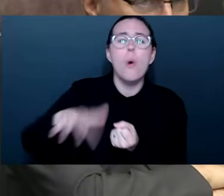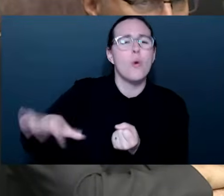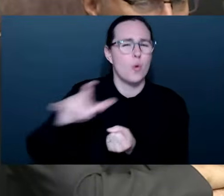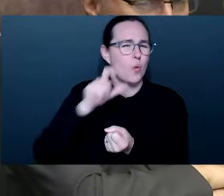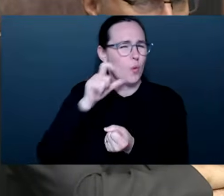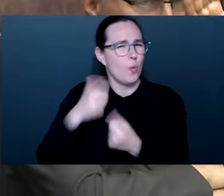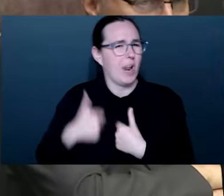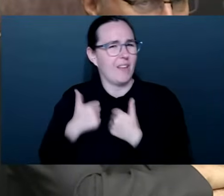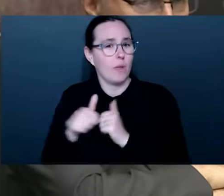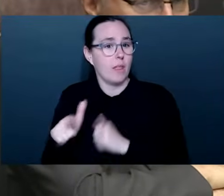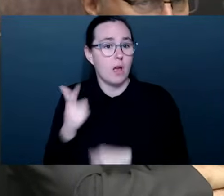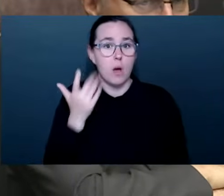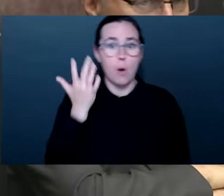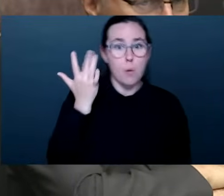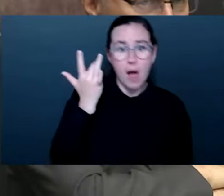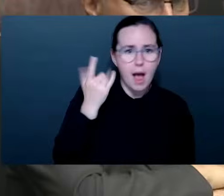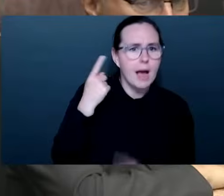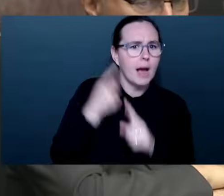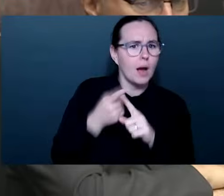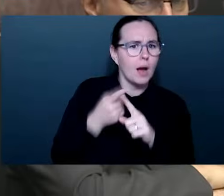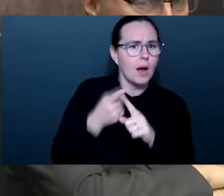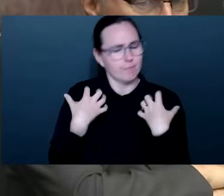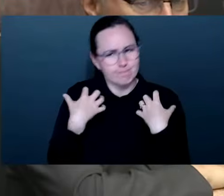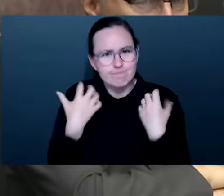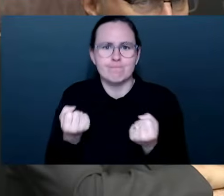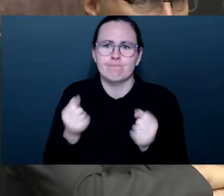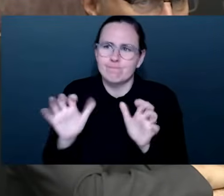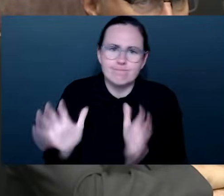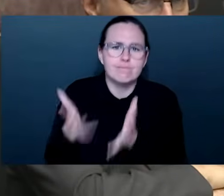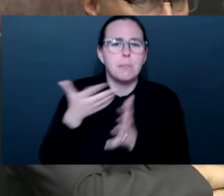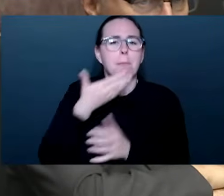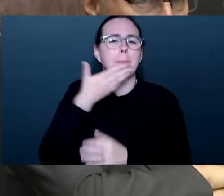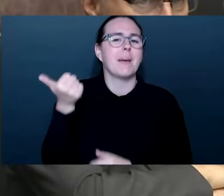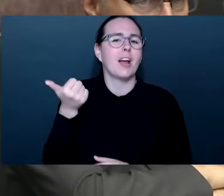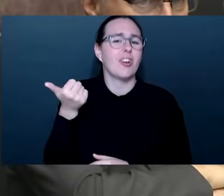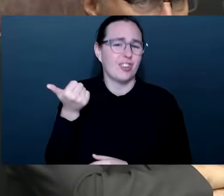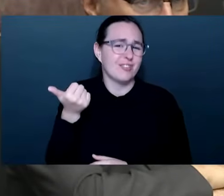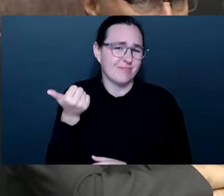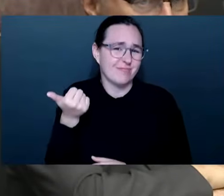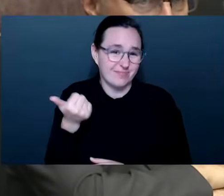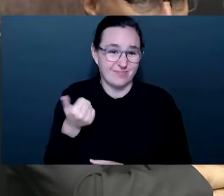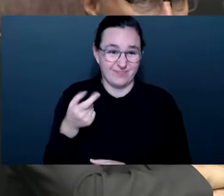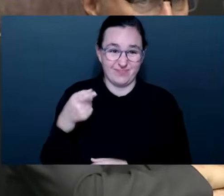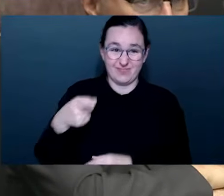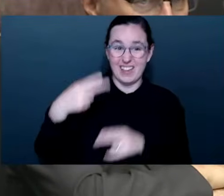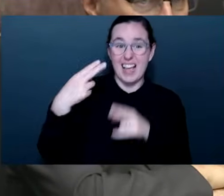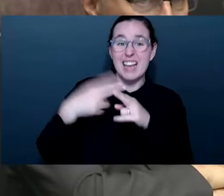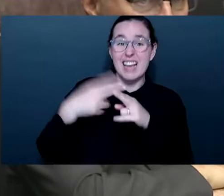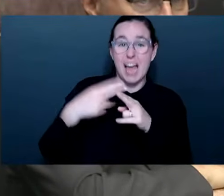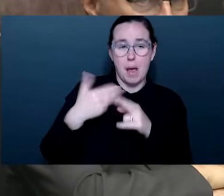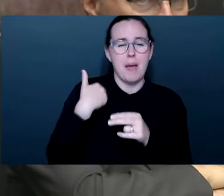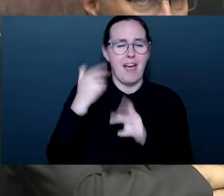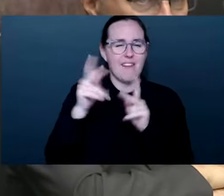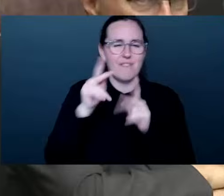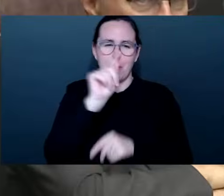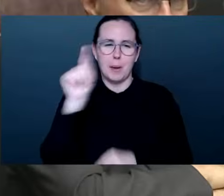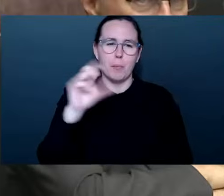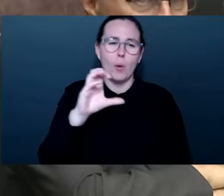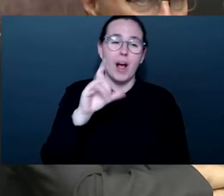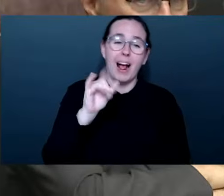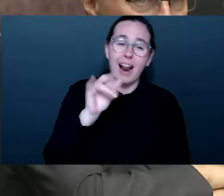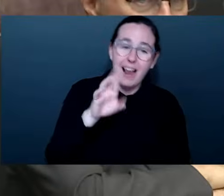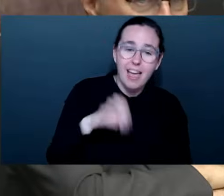Claire Lynch, Bob Hastings, Lynn Beatty, Amanda Orr, and Jamie